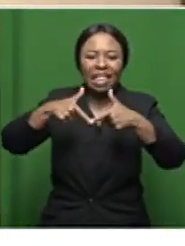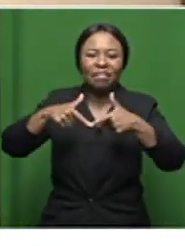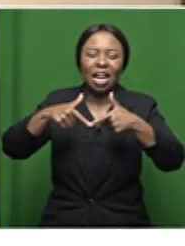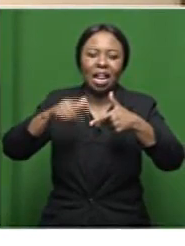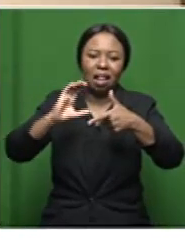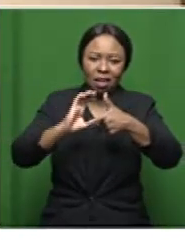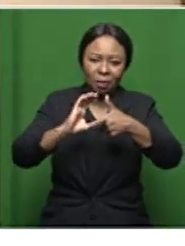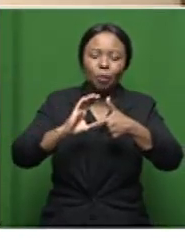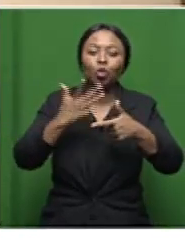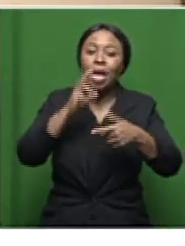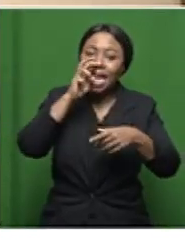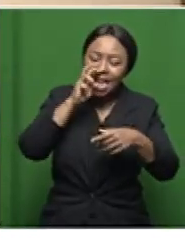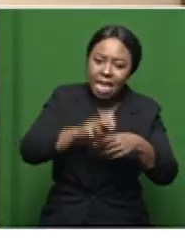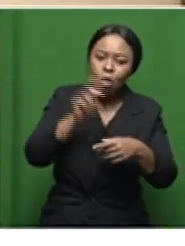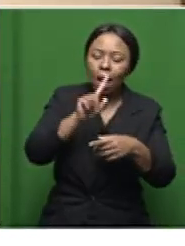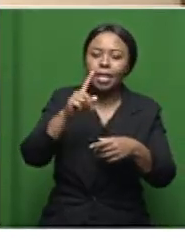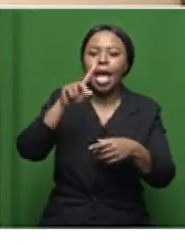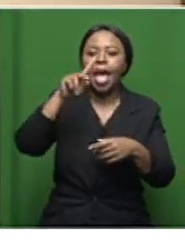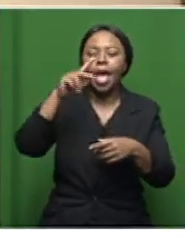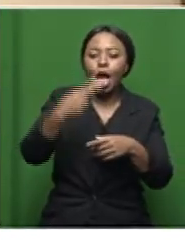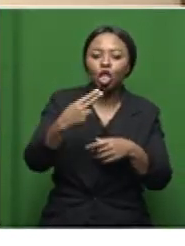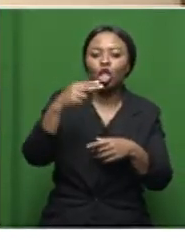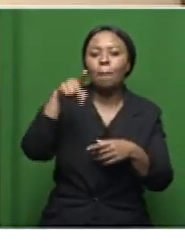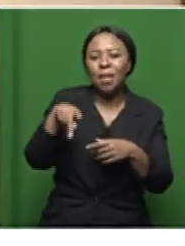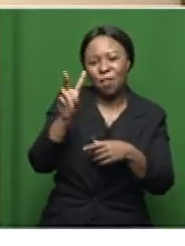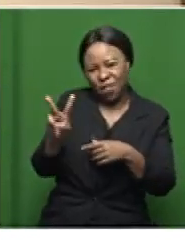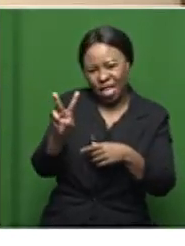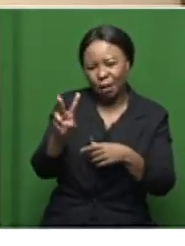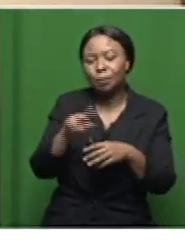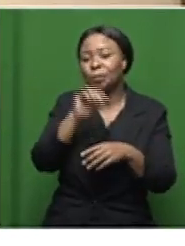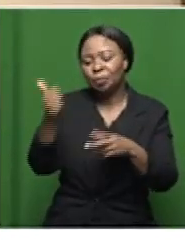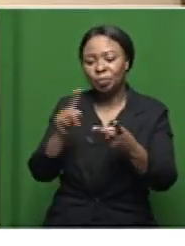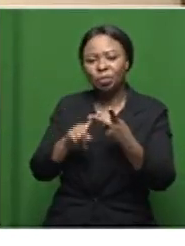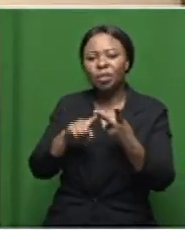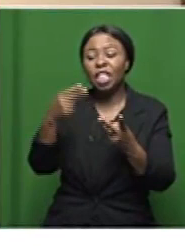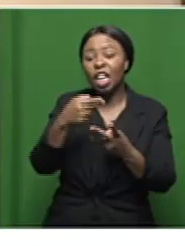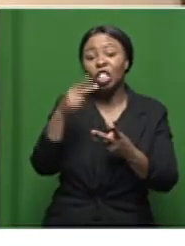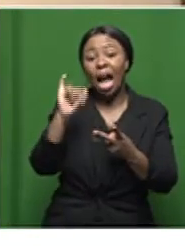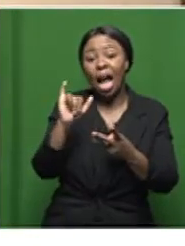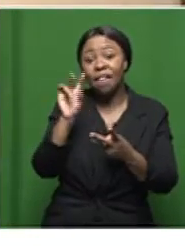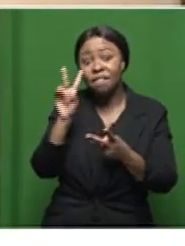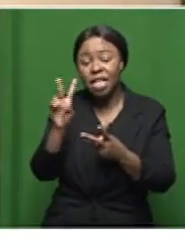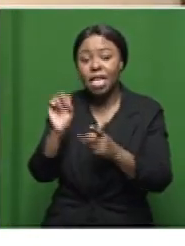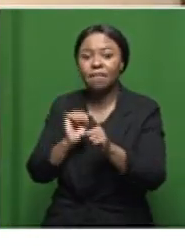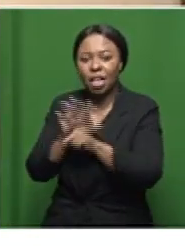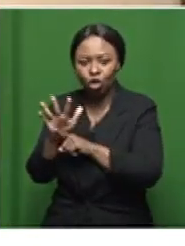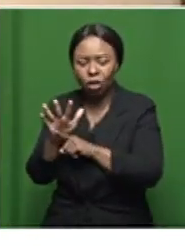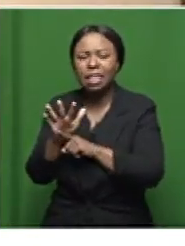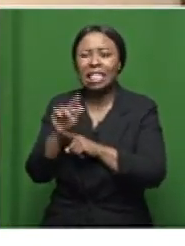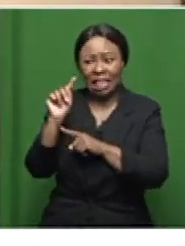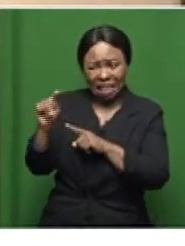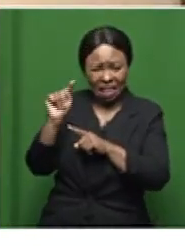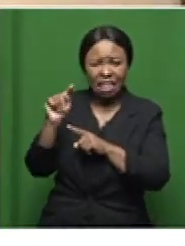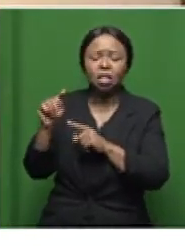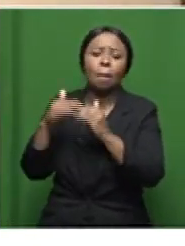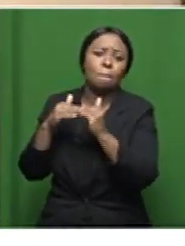of HPV and the clearing it out. HIV infection has been mentioned as one of the main